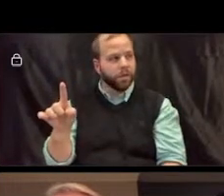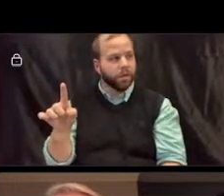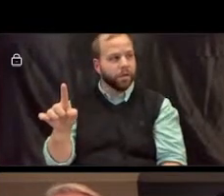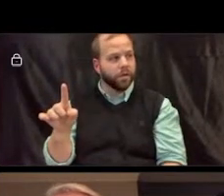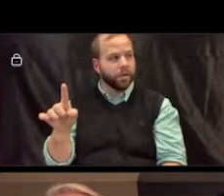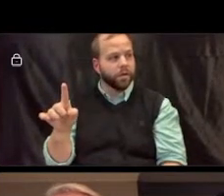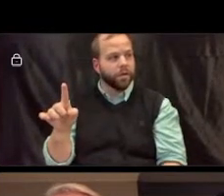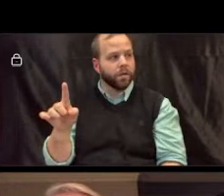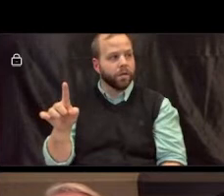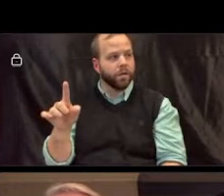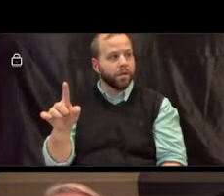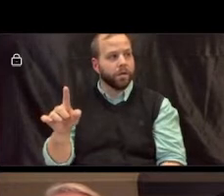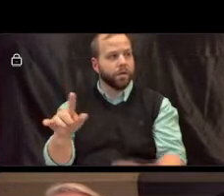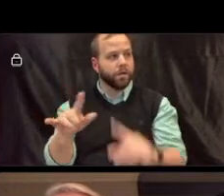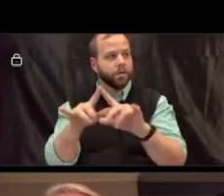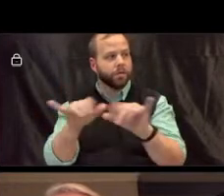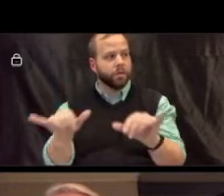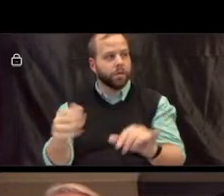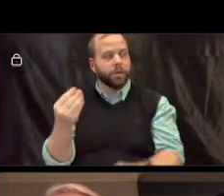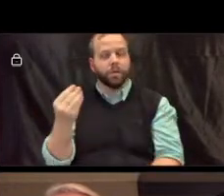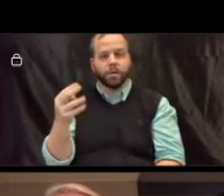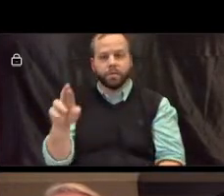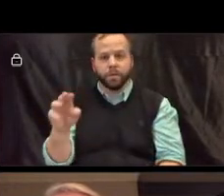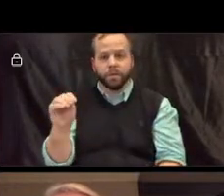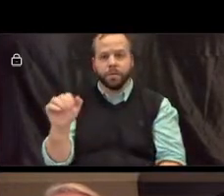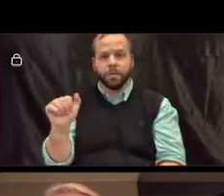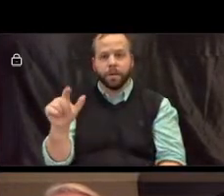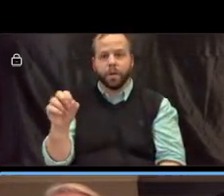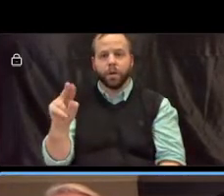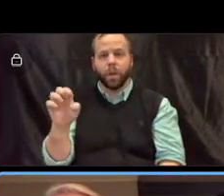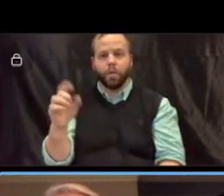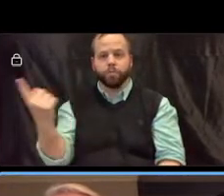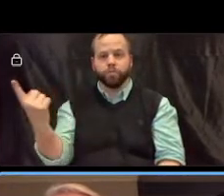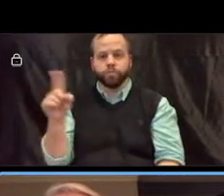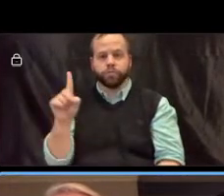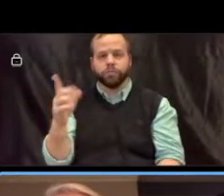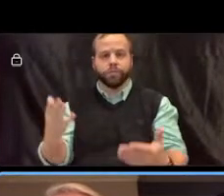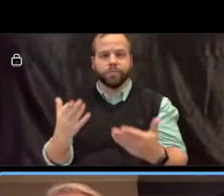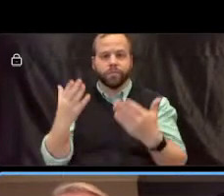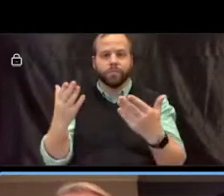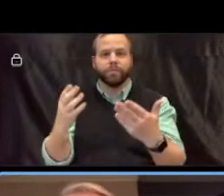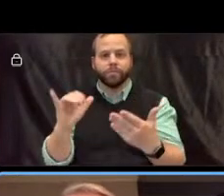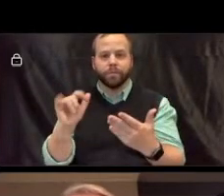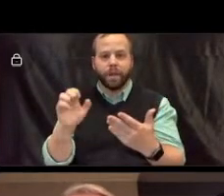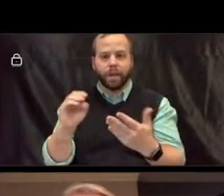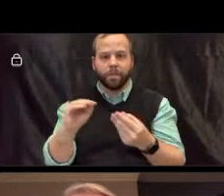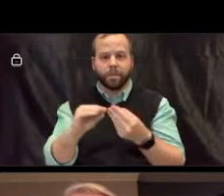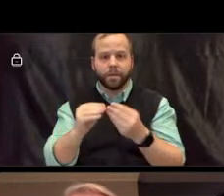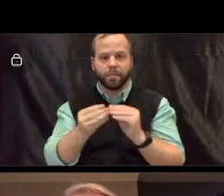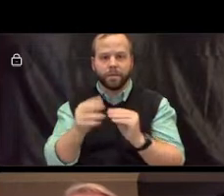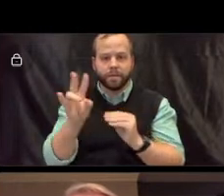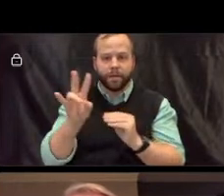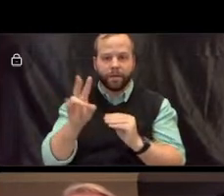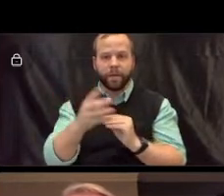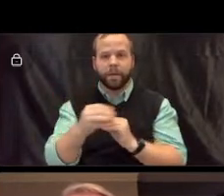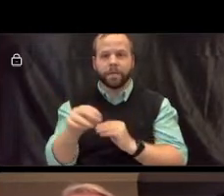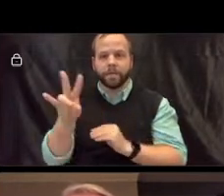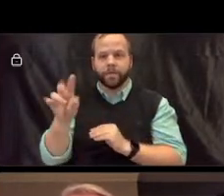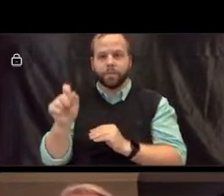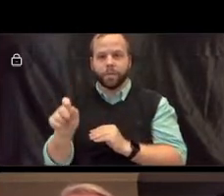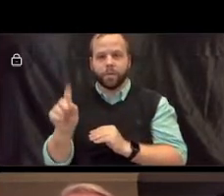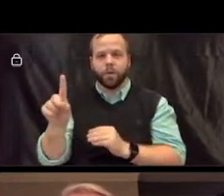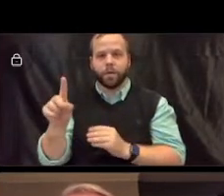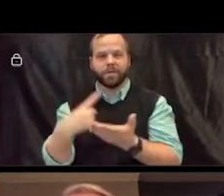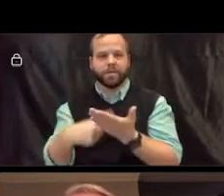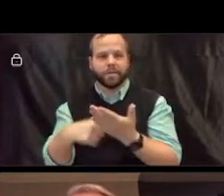same time. Mr. Malone will present item 7, and then as soon as he's done, I'll present item 7.1. You can discuss them at the